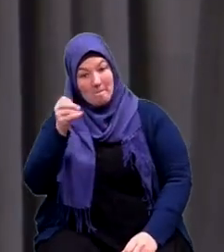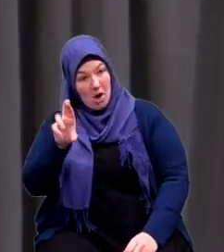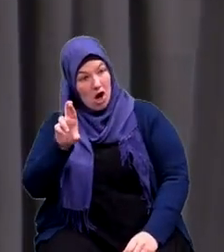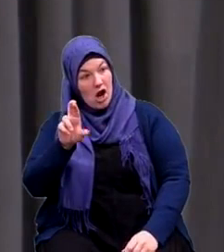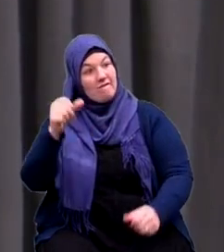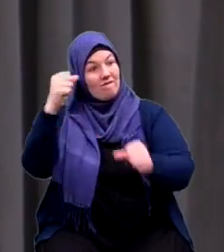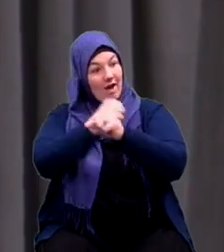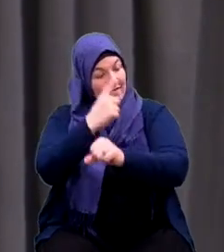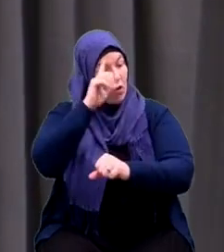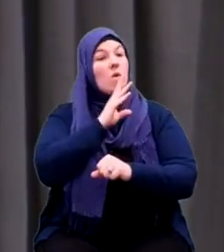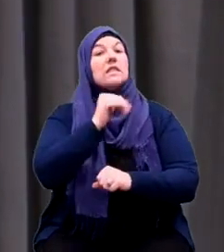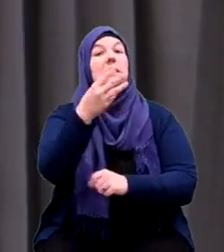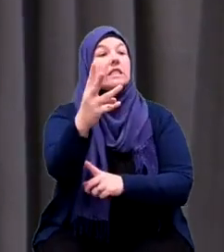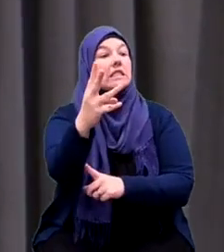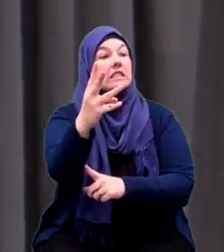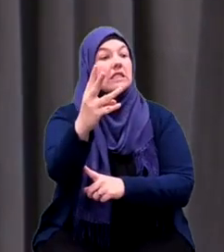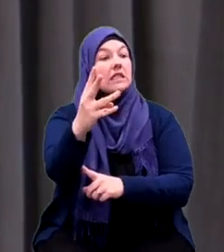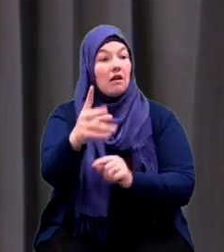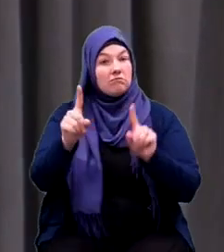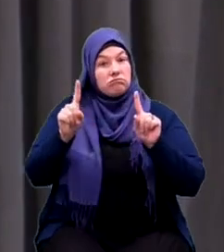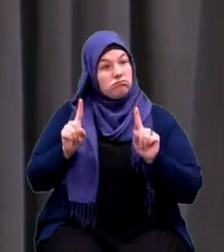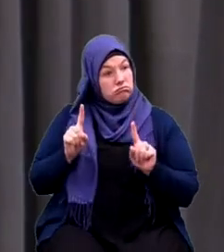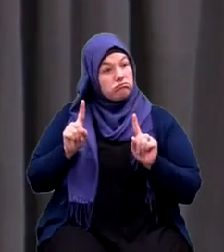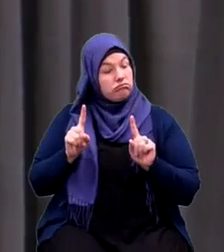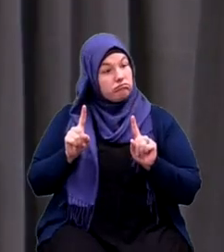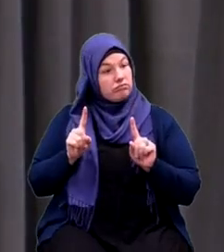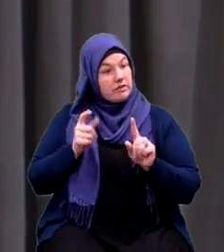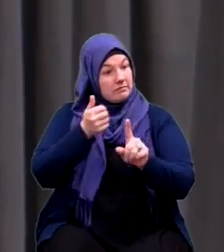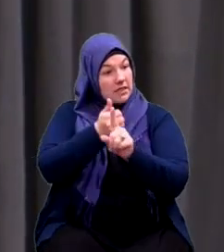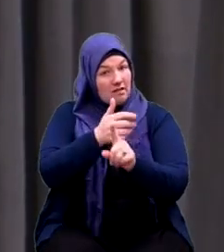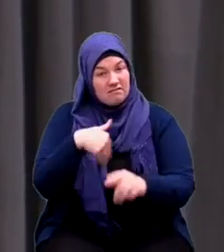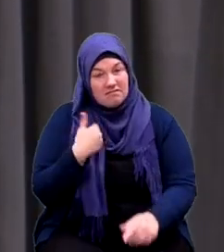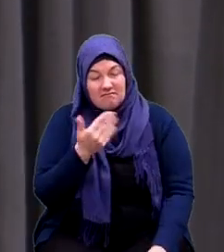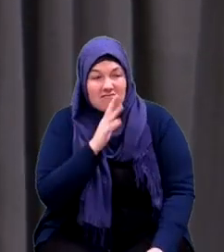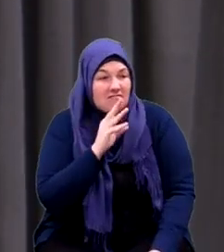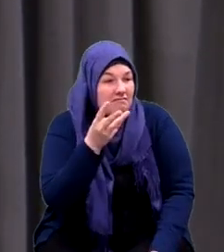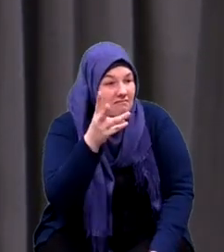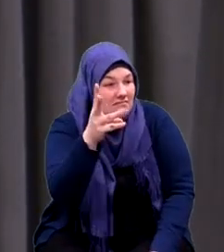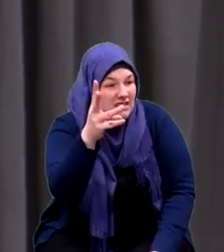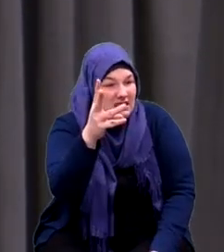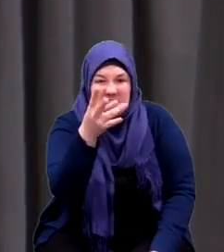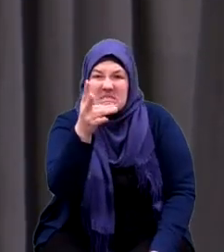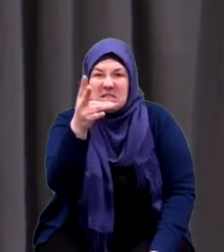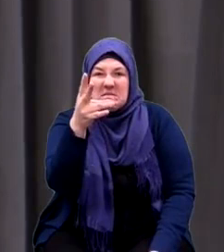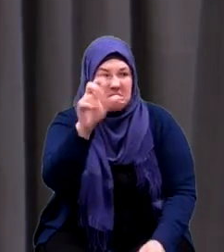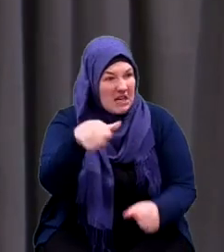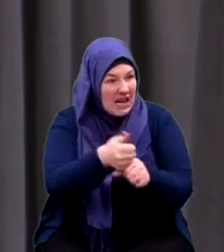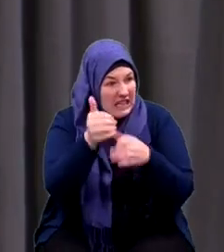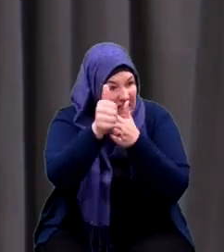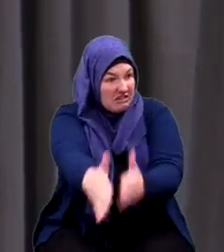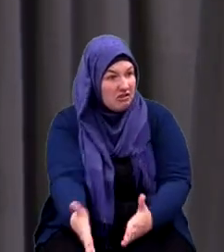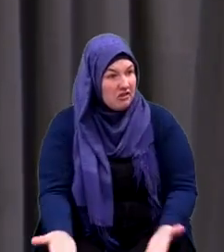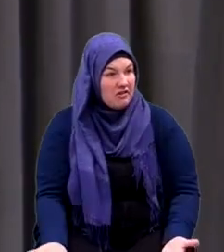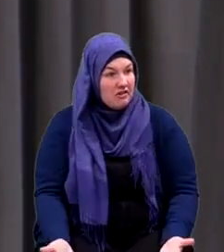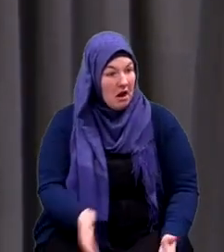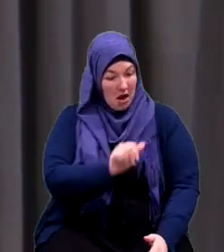right? And he was how old? 16, 17 years old.